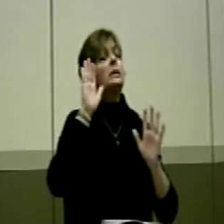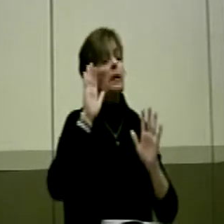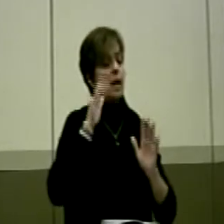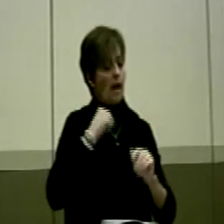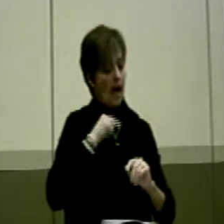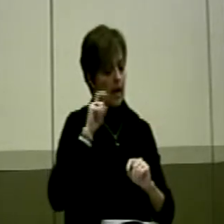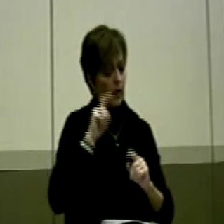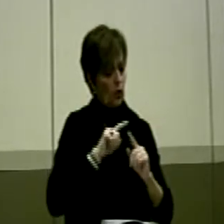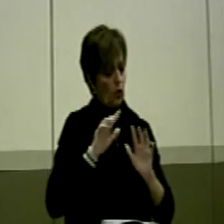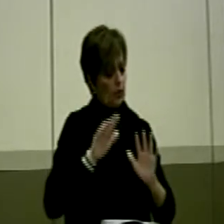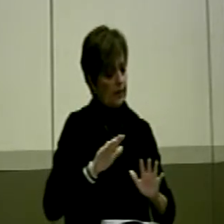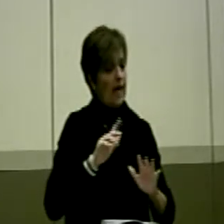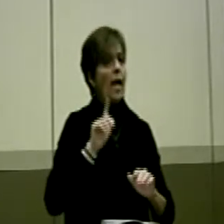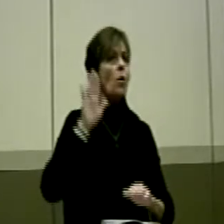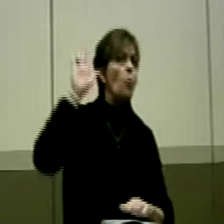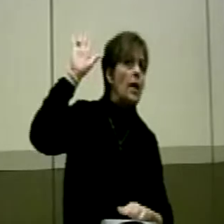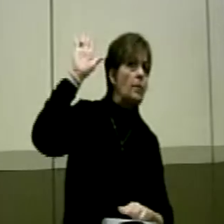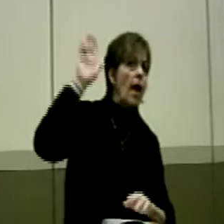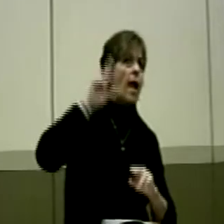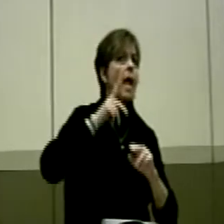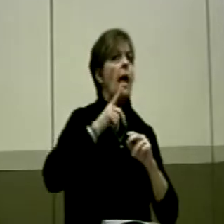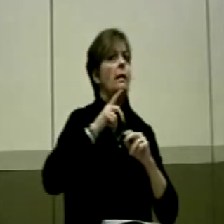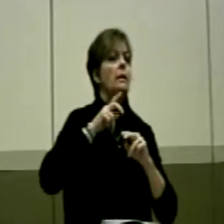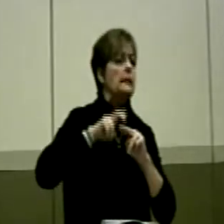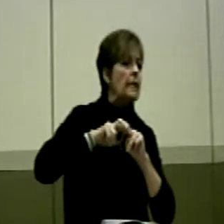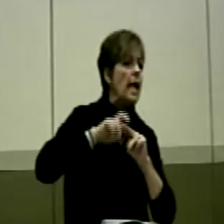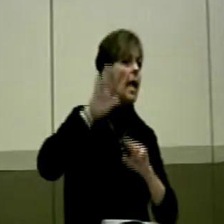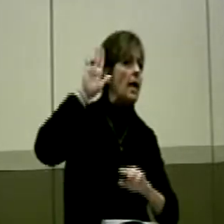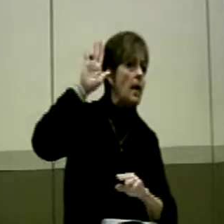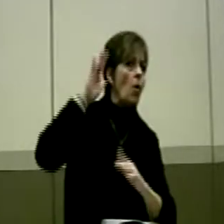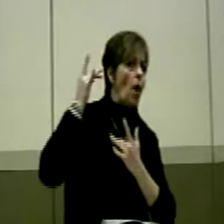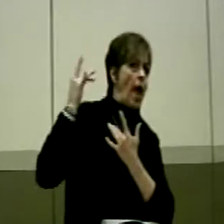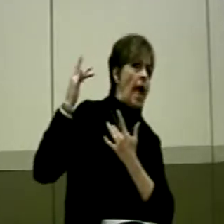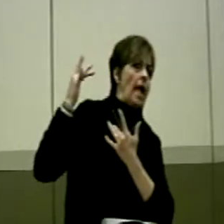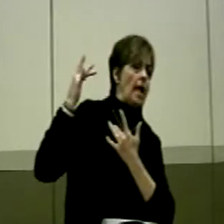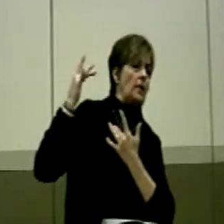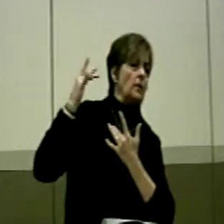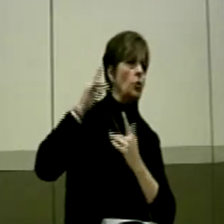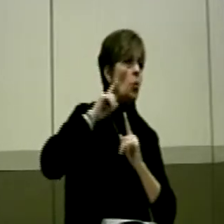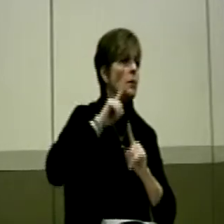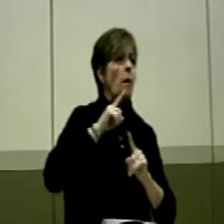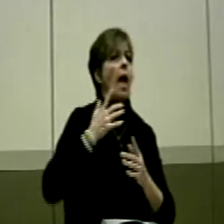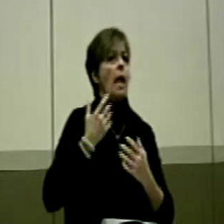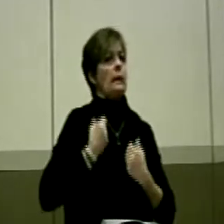in order to respond. So it connects to the cognitive